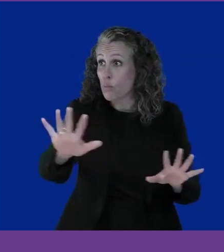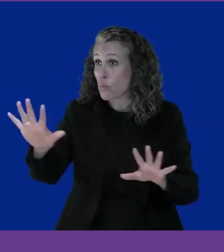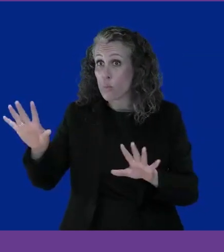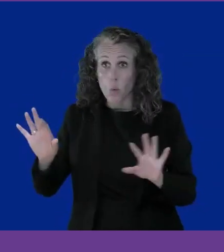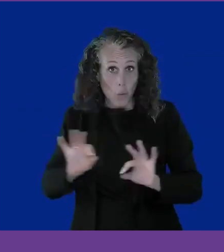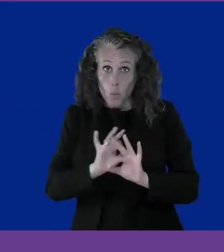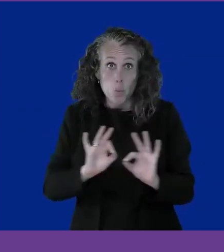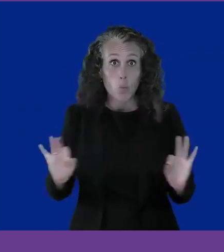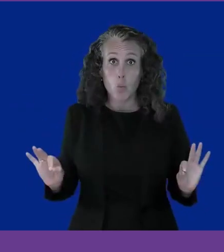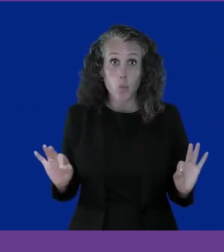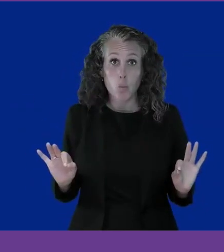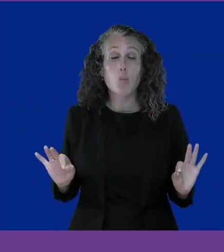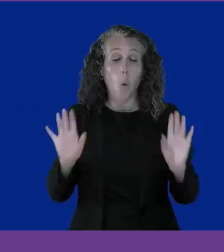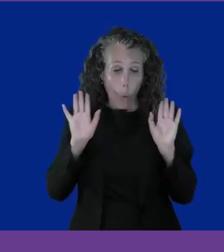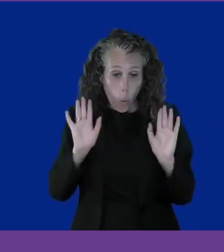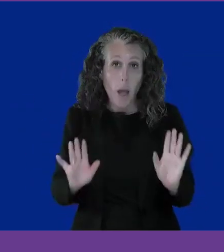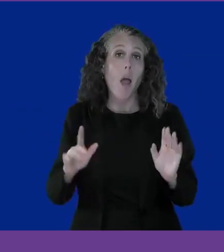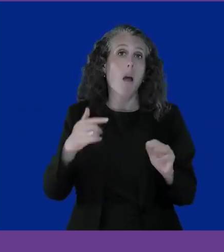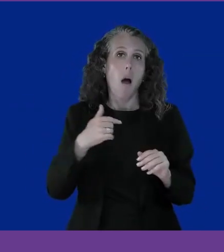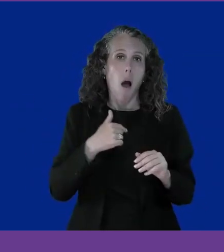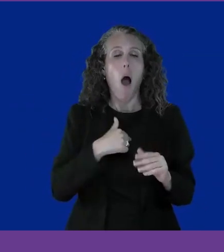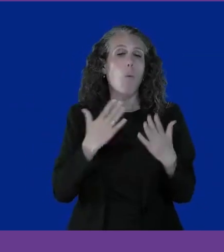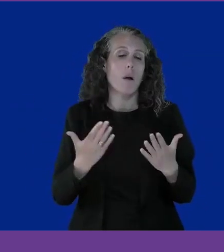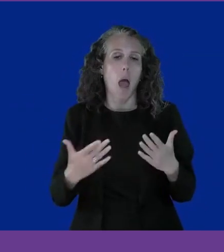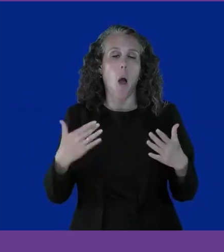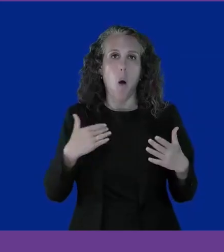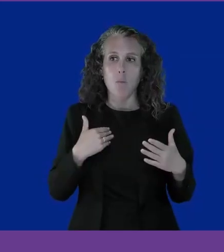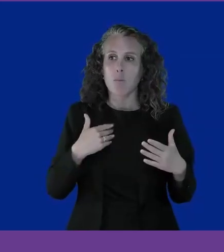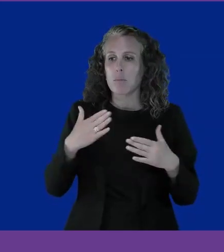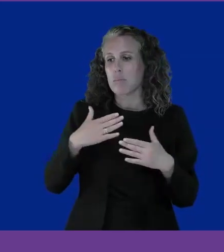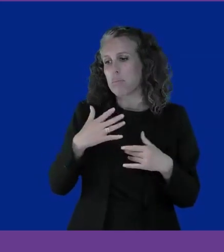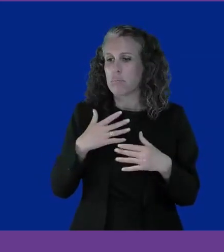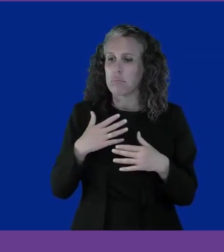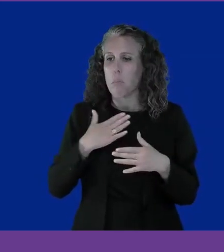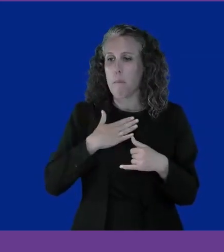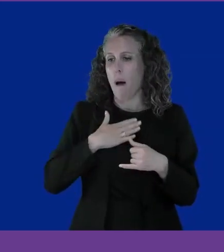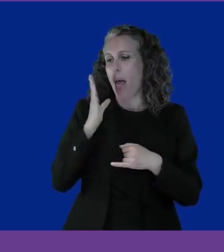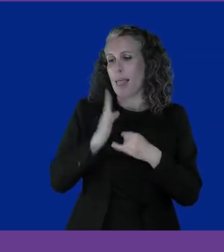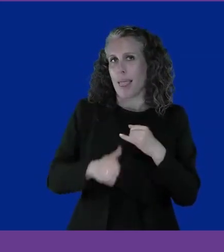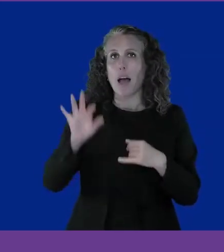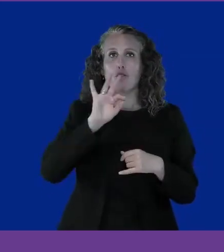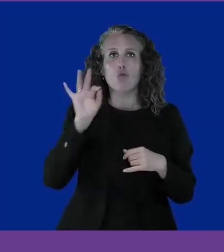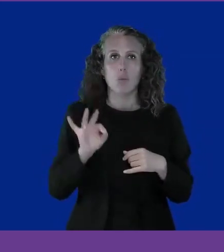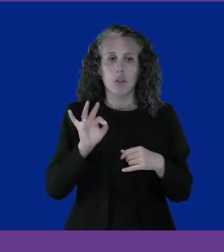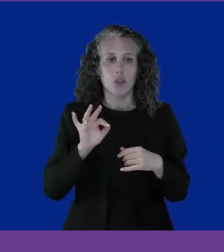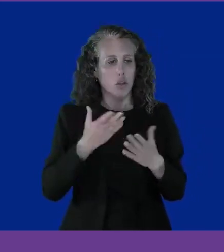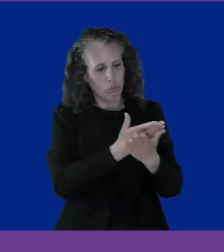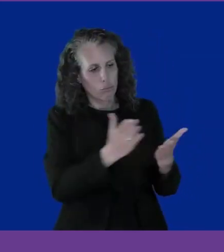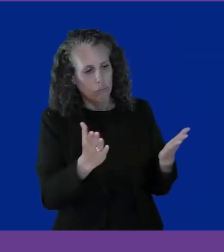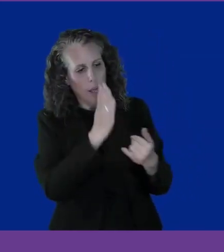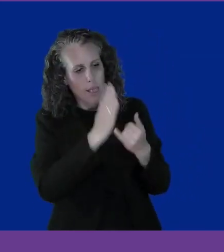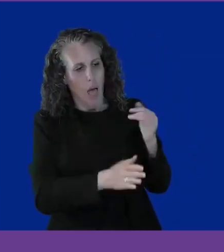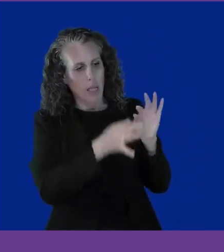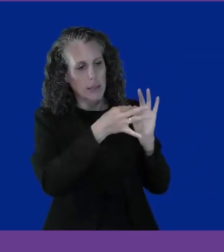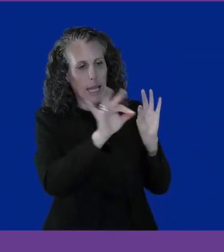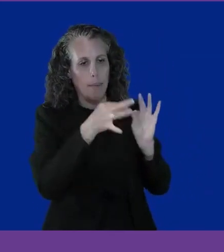If not, let me start my final for a question for a final statement. To start